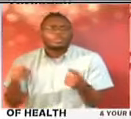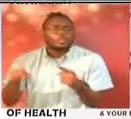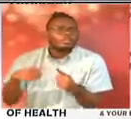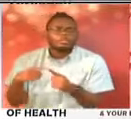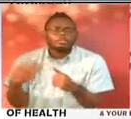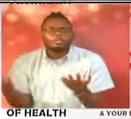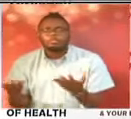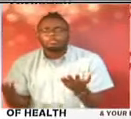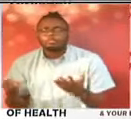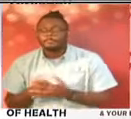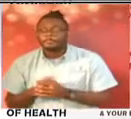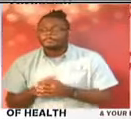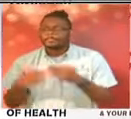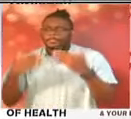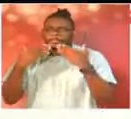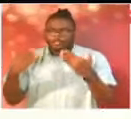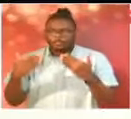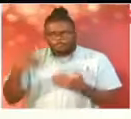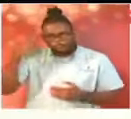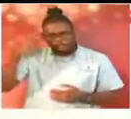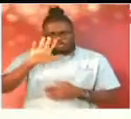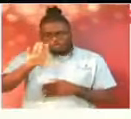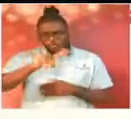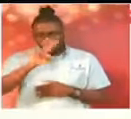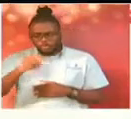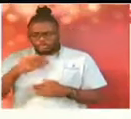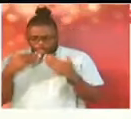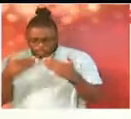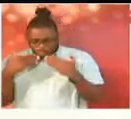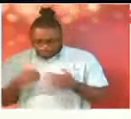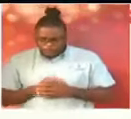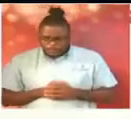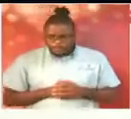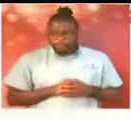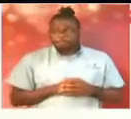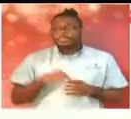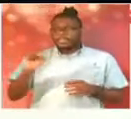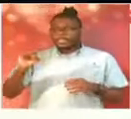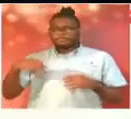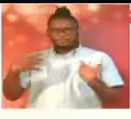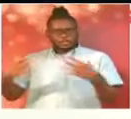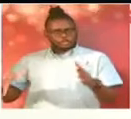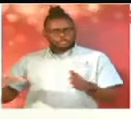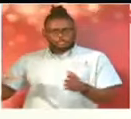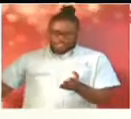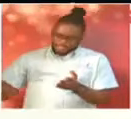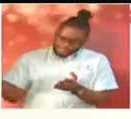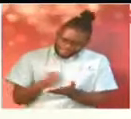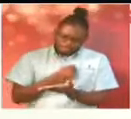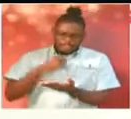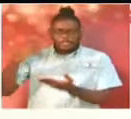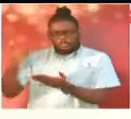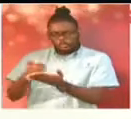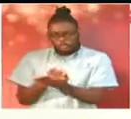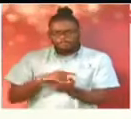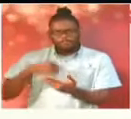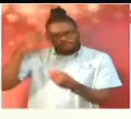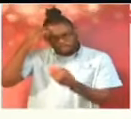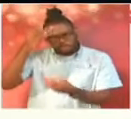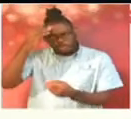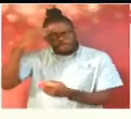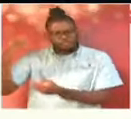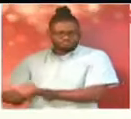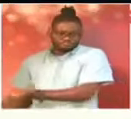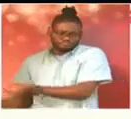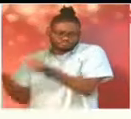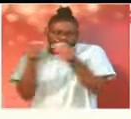you for your questions. And the answer to the first is yes, documentation was received and the vaccines have been handed over to the relevant ministry.